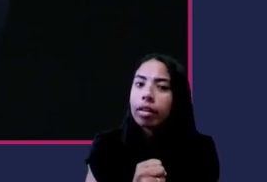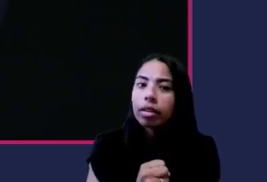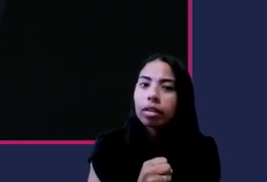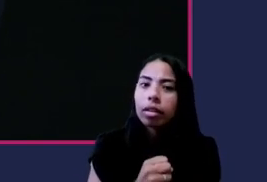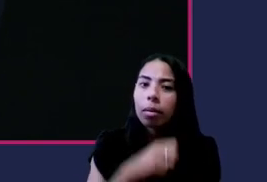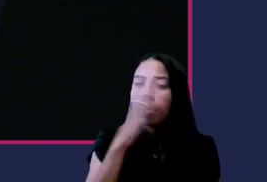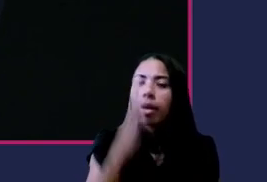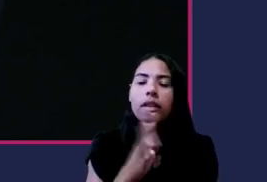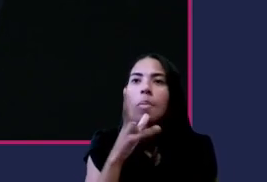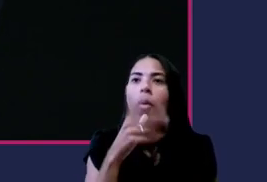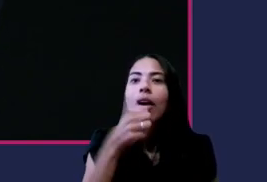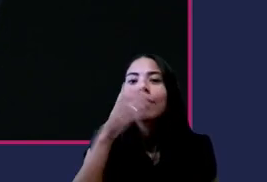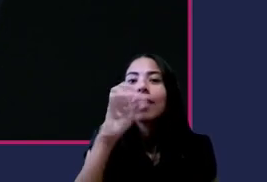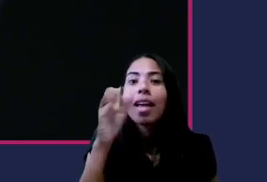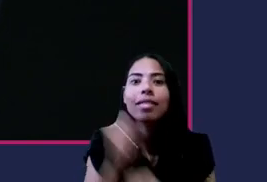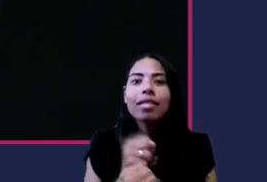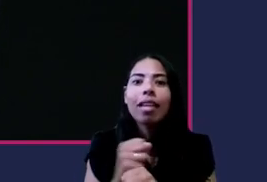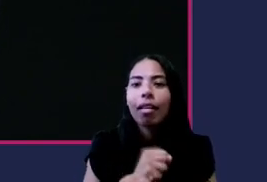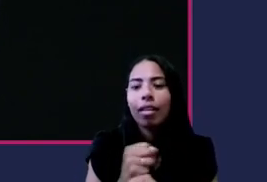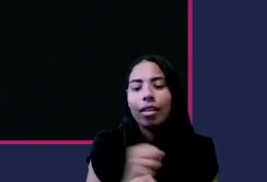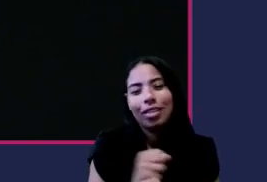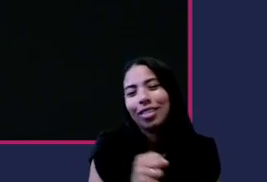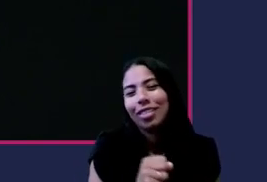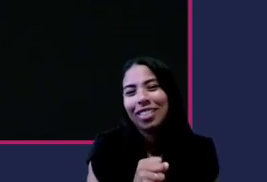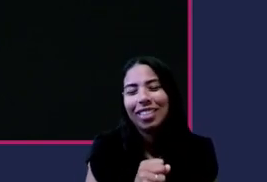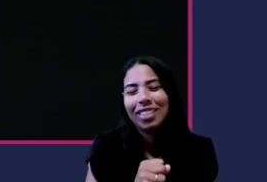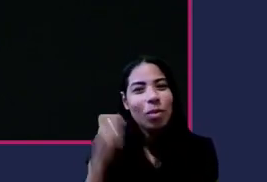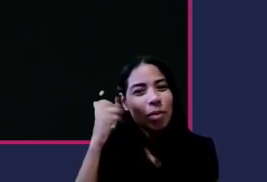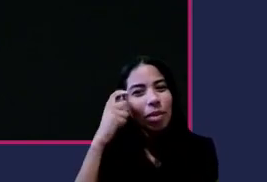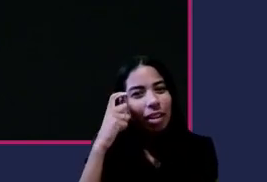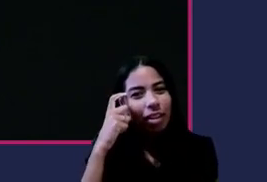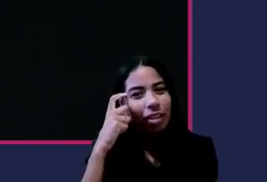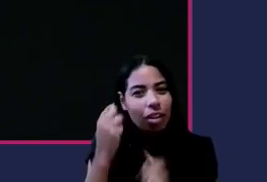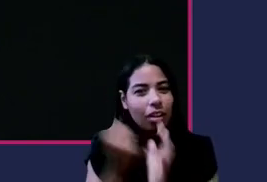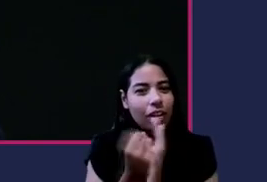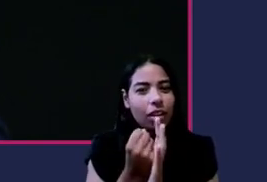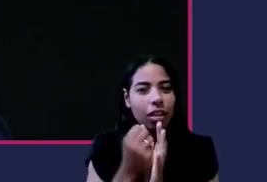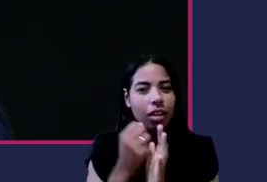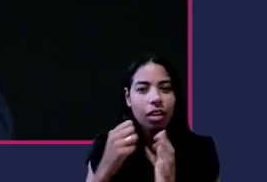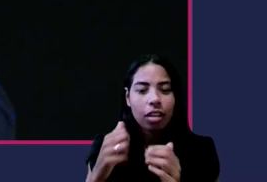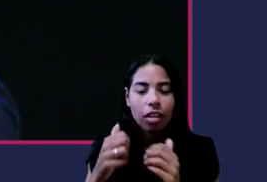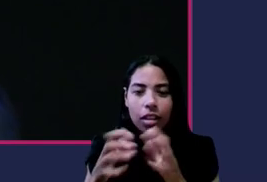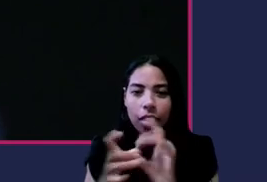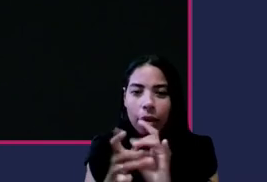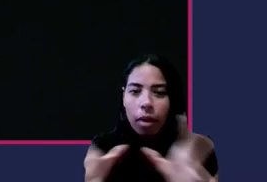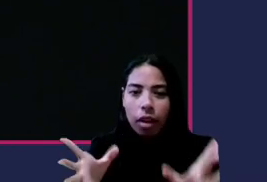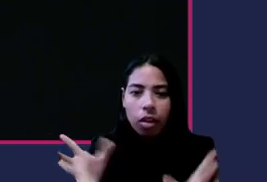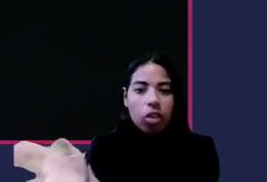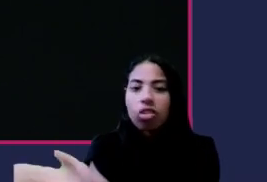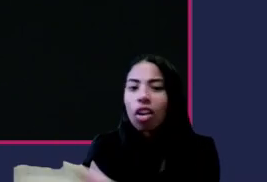they'll create patents in a year. We'll take 10 years. By the time